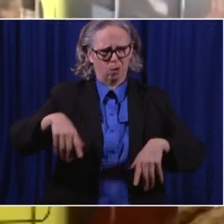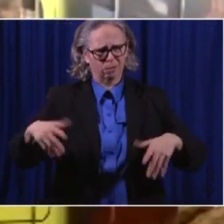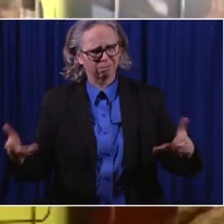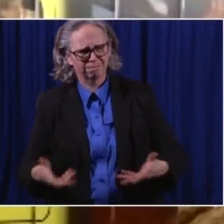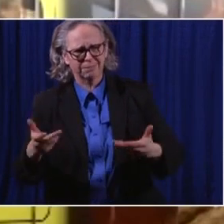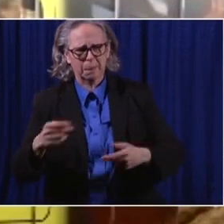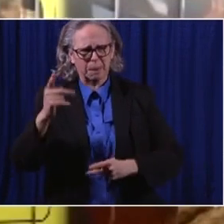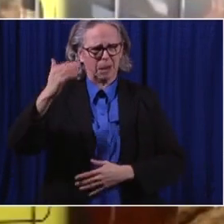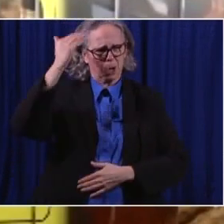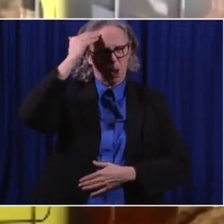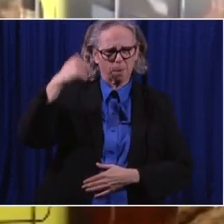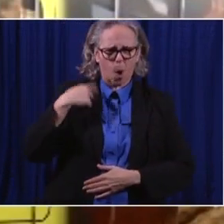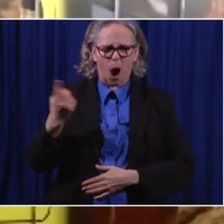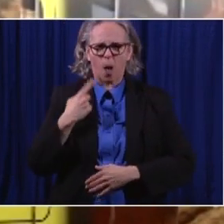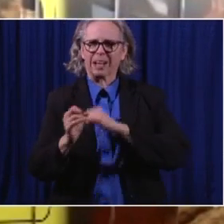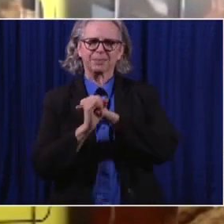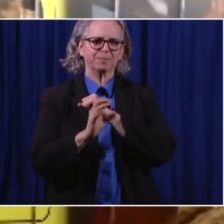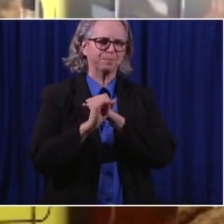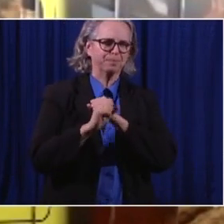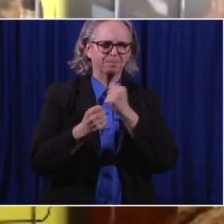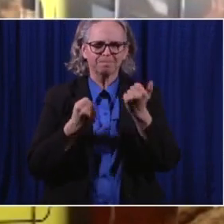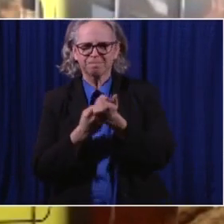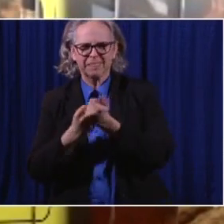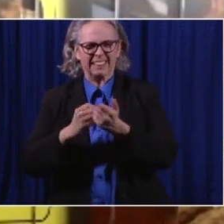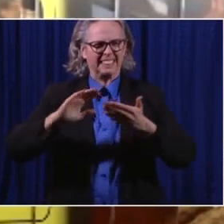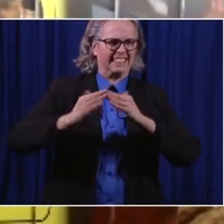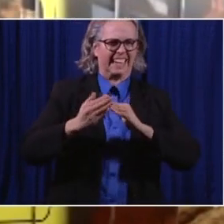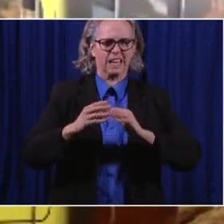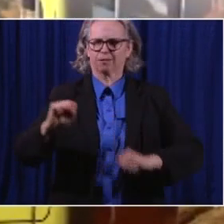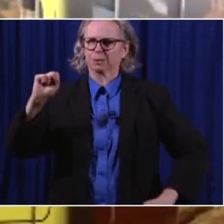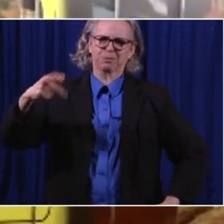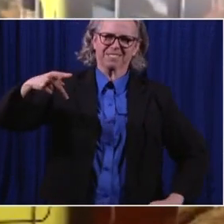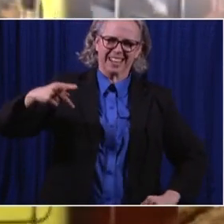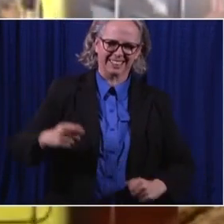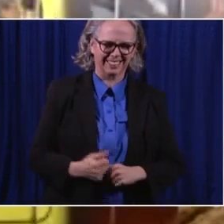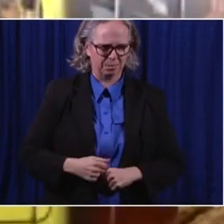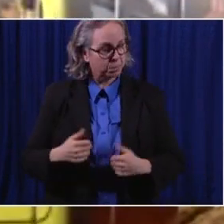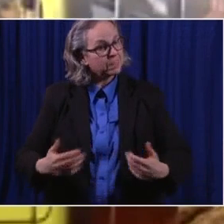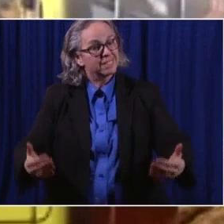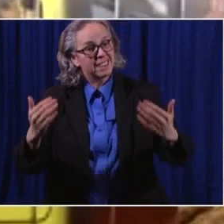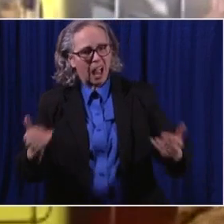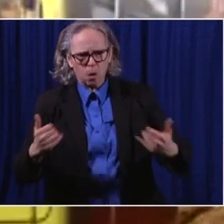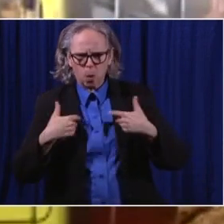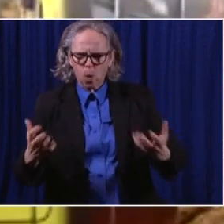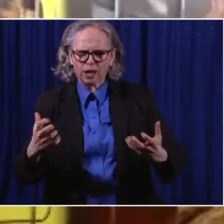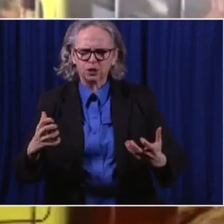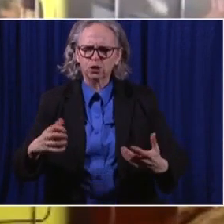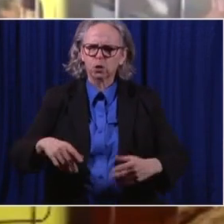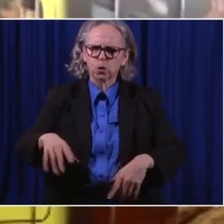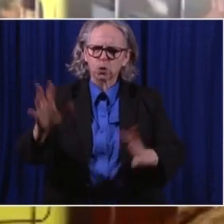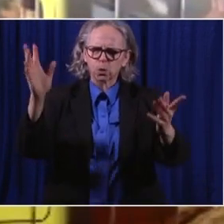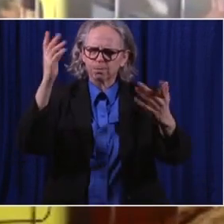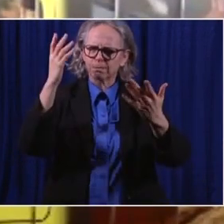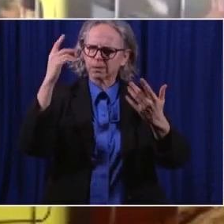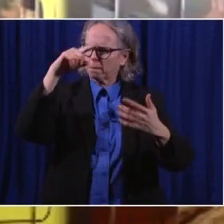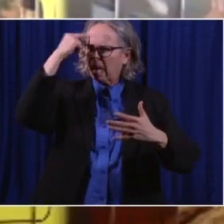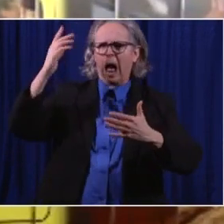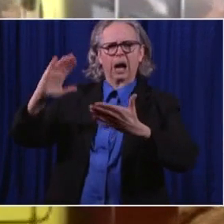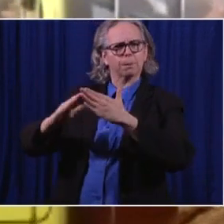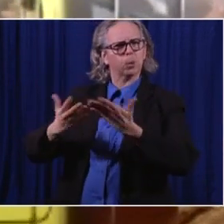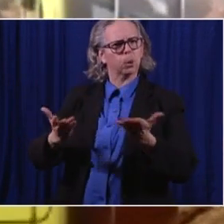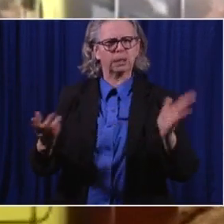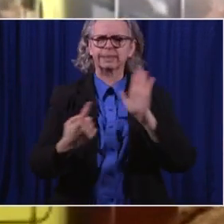for the city of Springfield, but specifically in this instance, I'd like to be a champion for the Black community. I understand the history